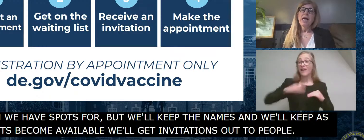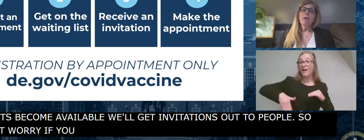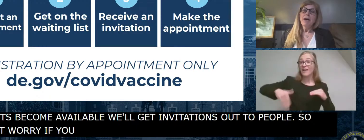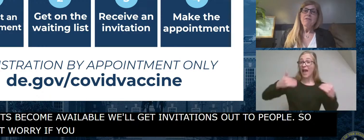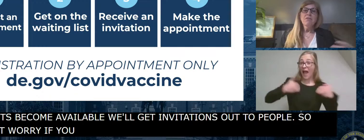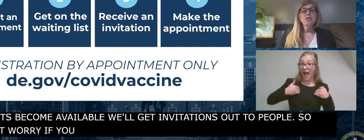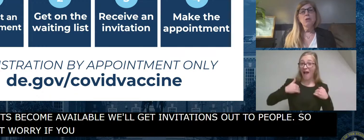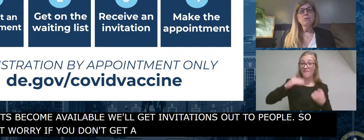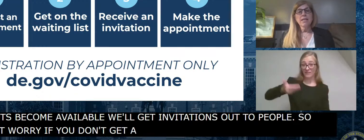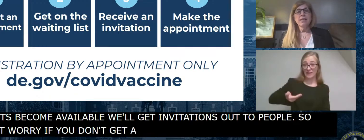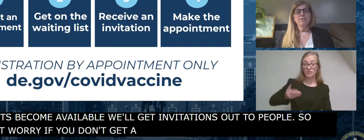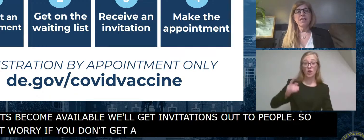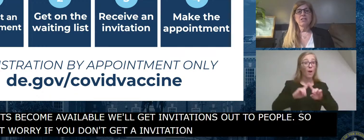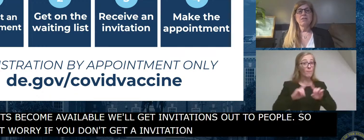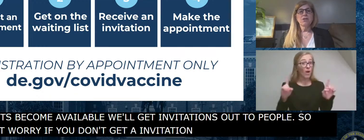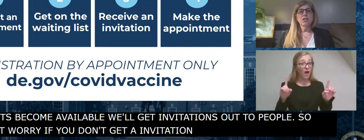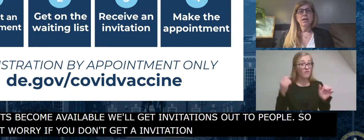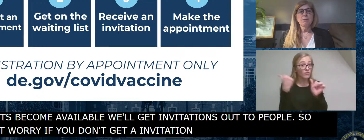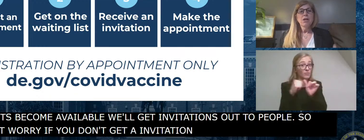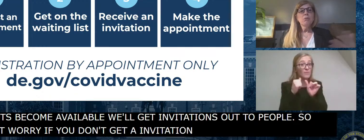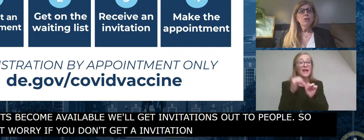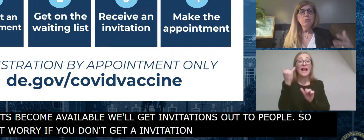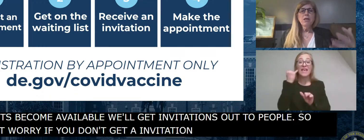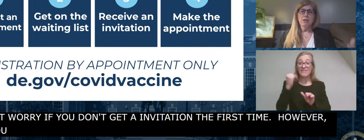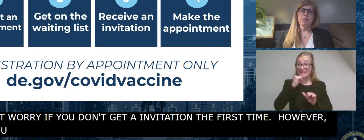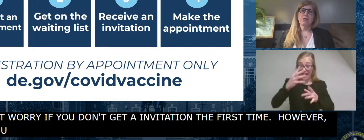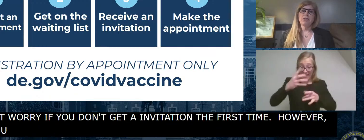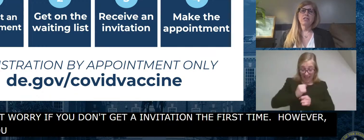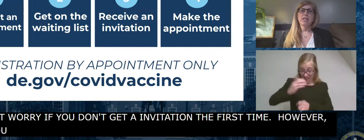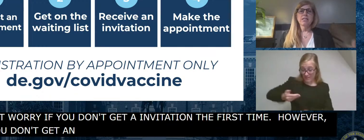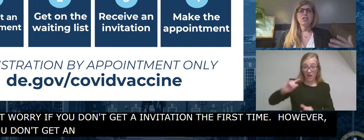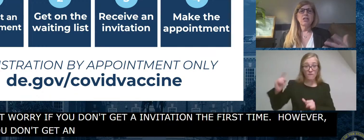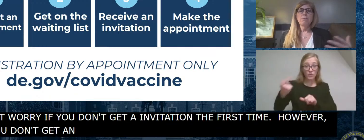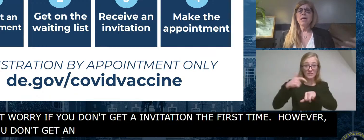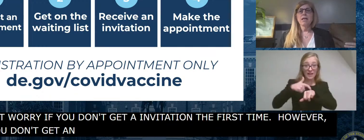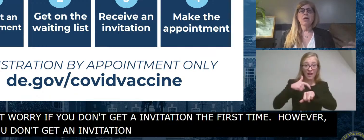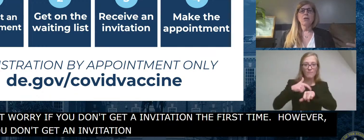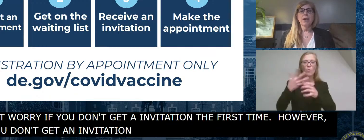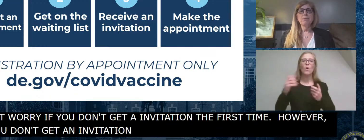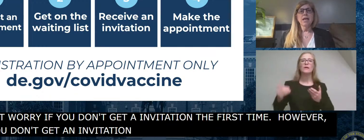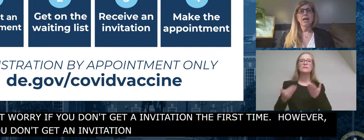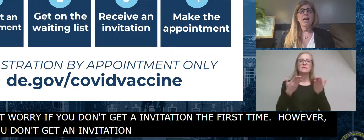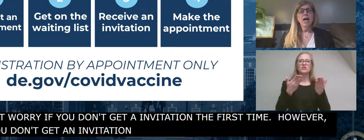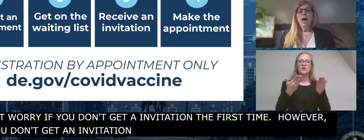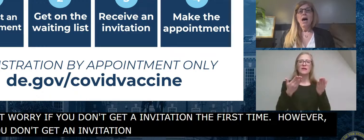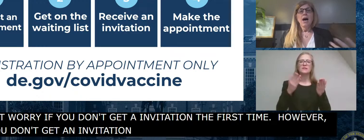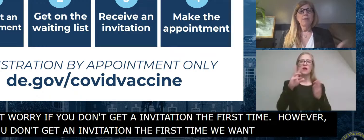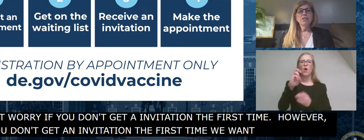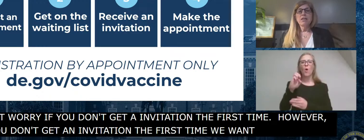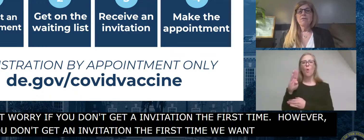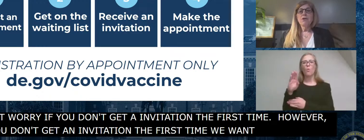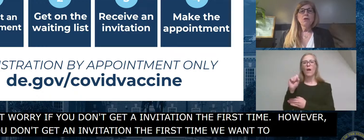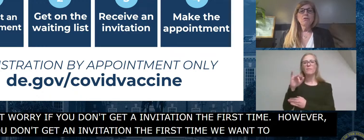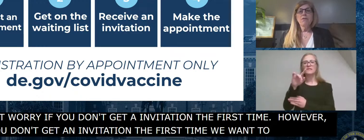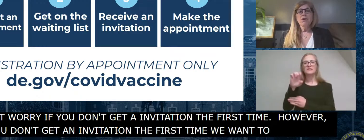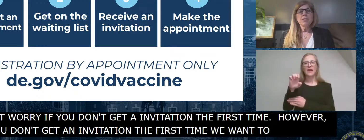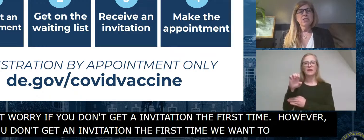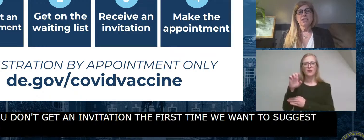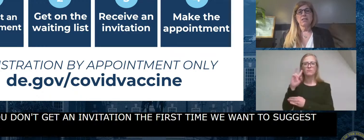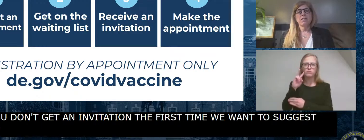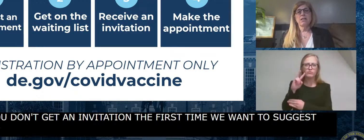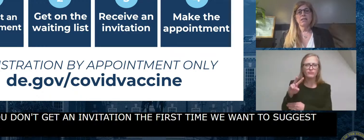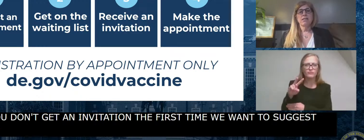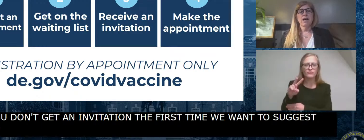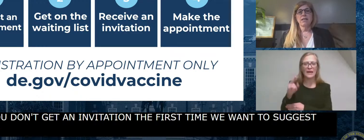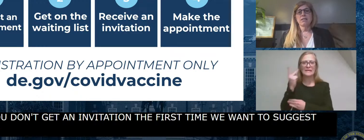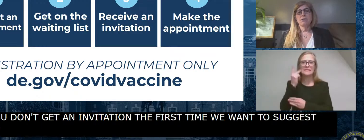time. However, if you don't get an invitation first time, we do want to also suggest that you keep an eye on our website. See if your local